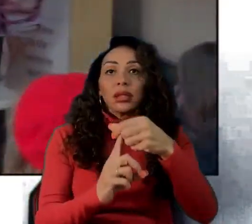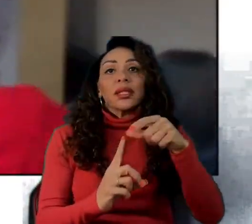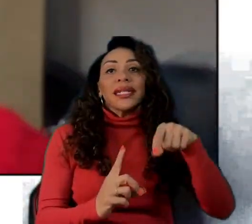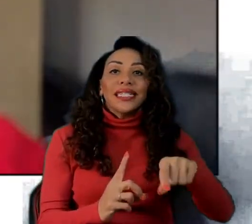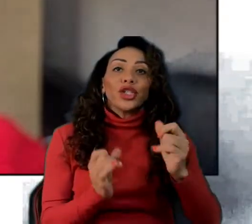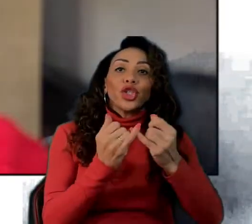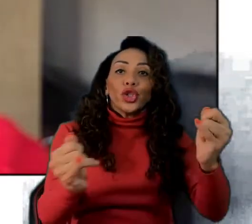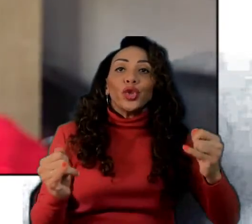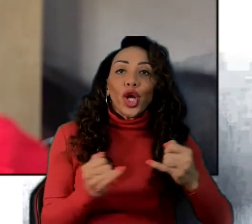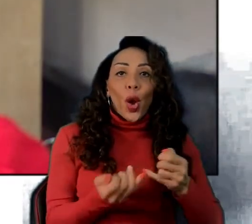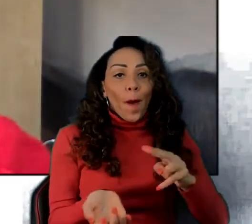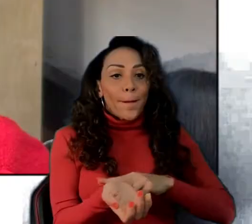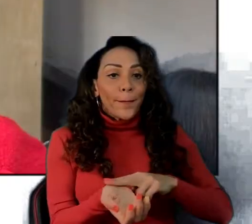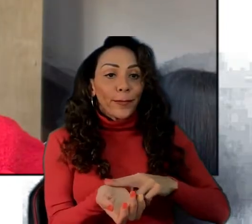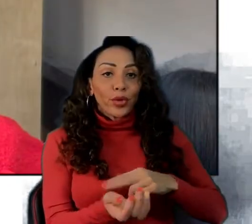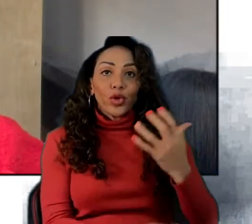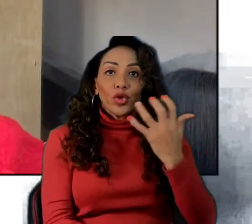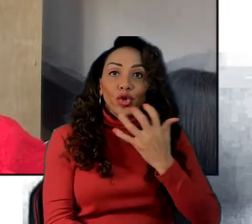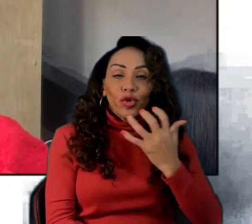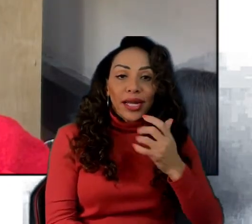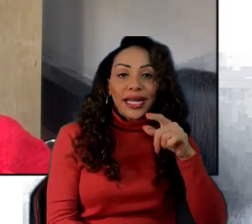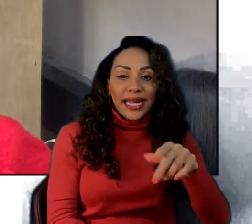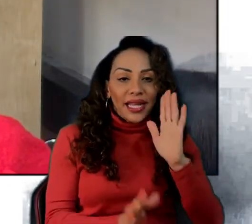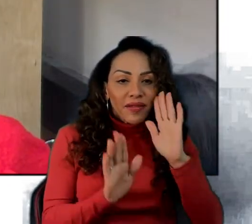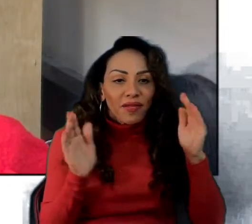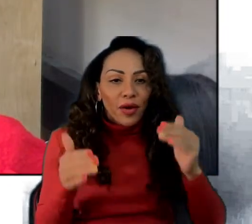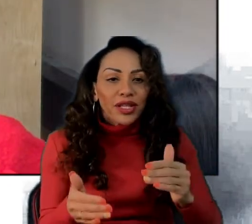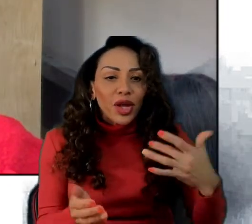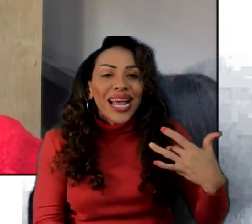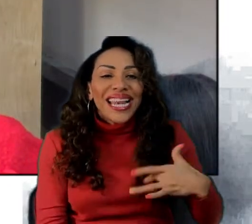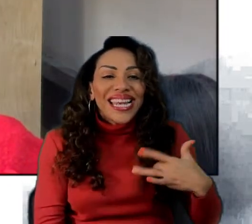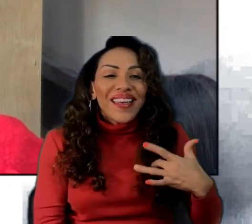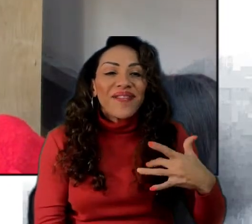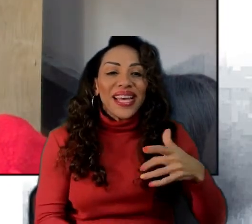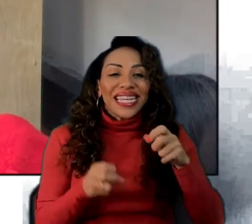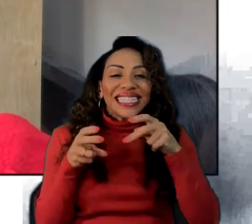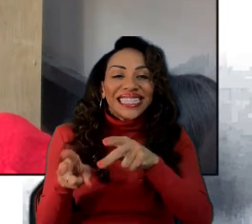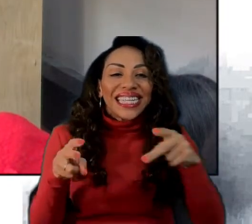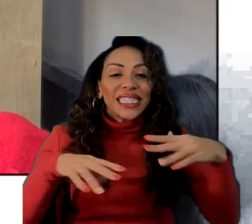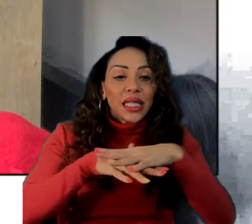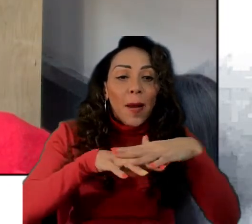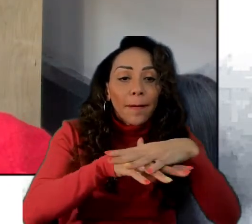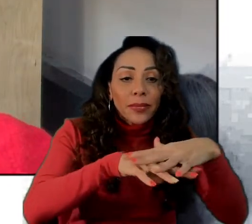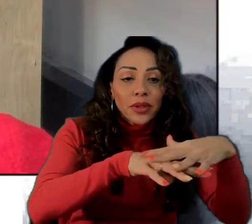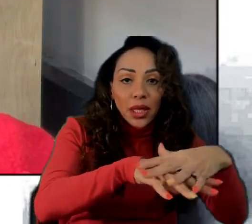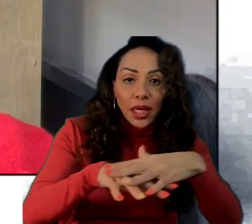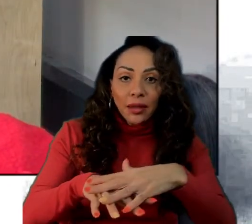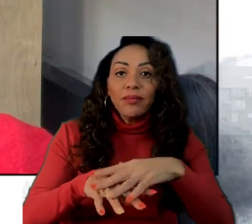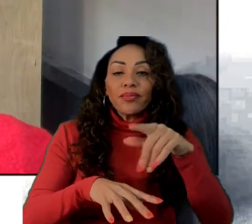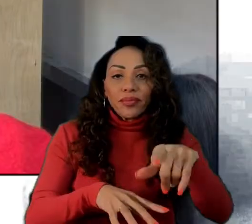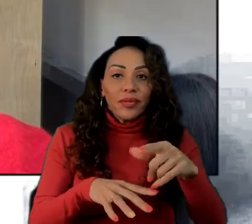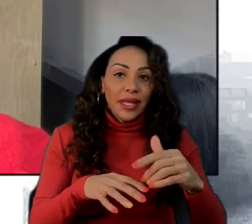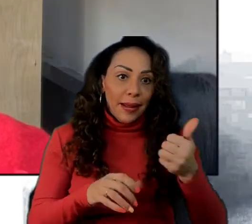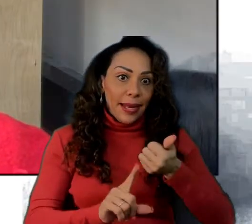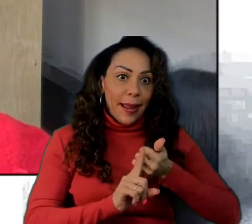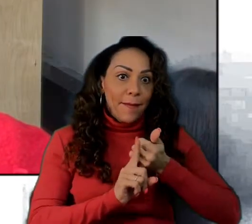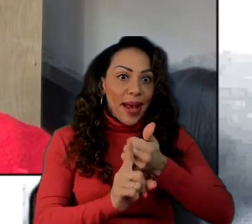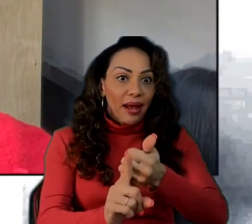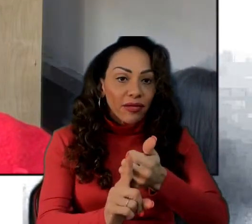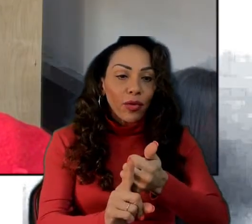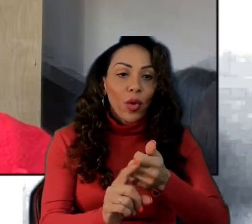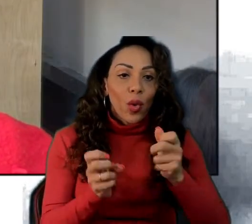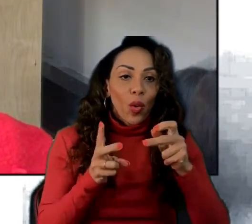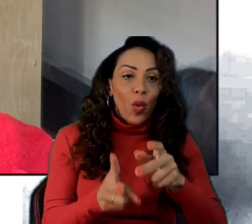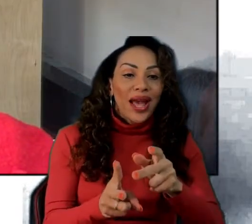creates work that amplifies and recenters living systems, creating impactful planet-first interventions, encouraging